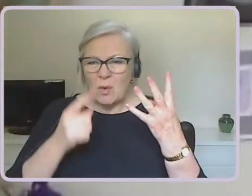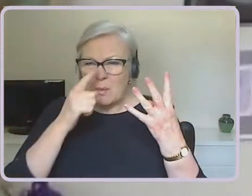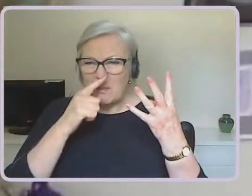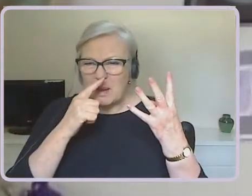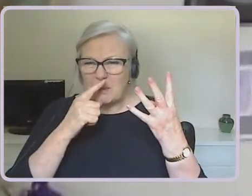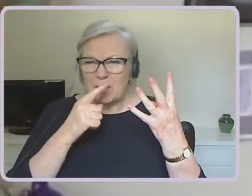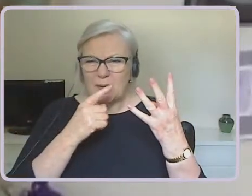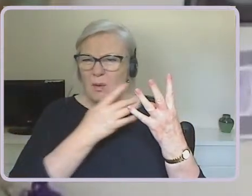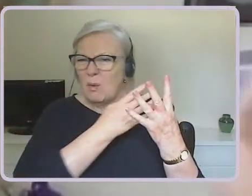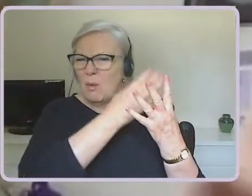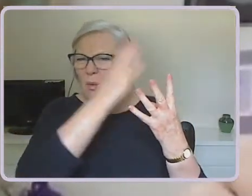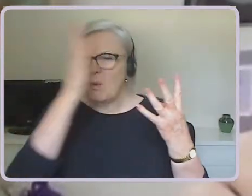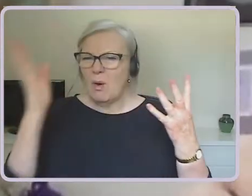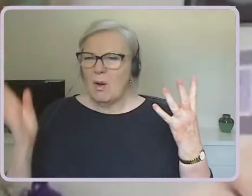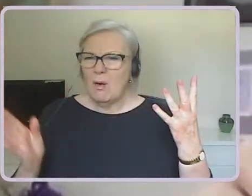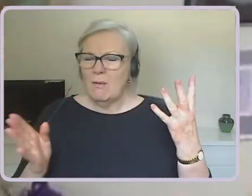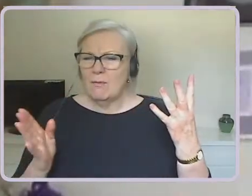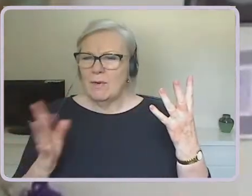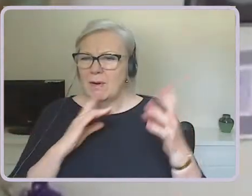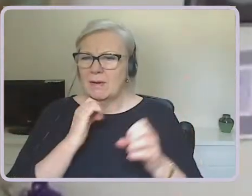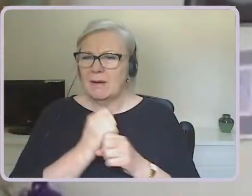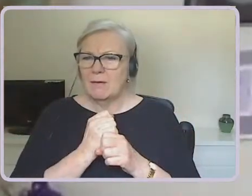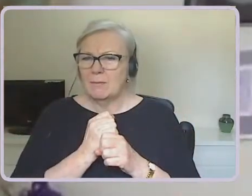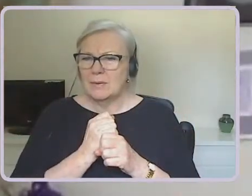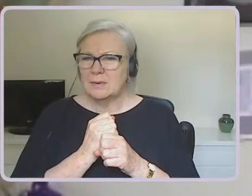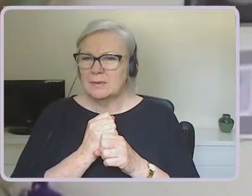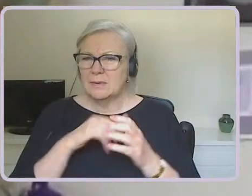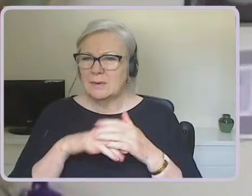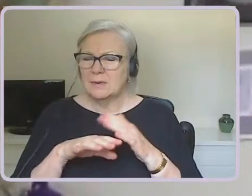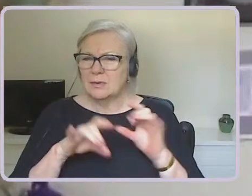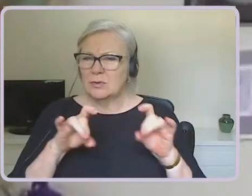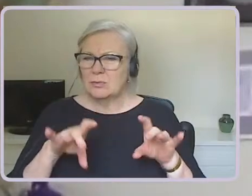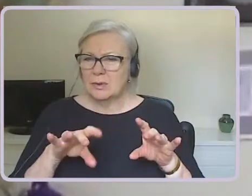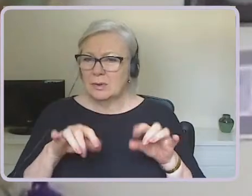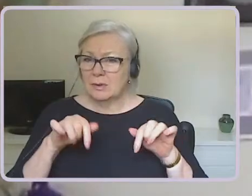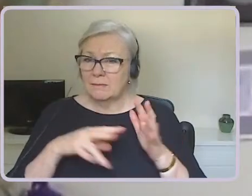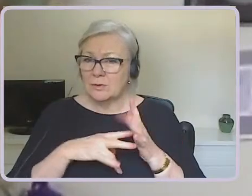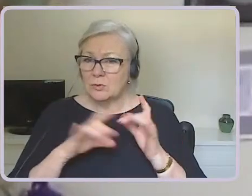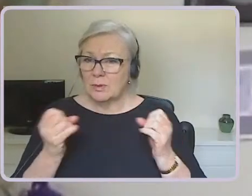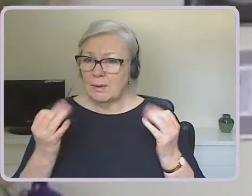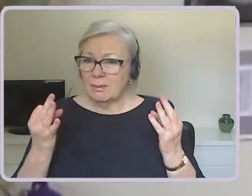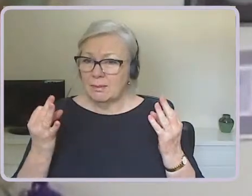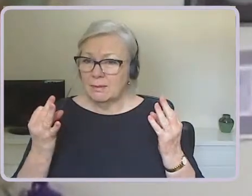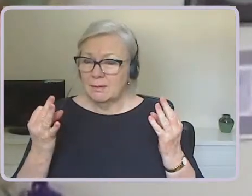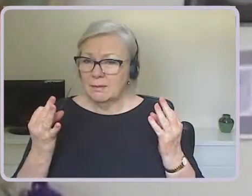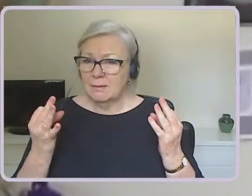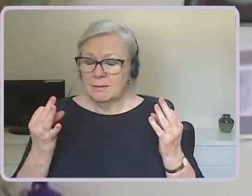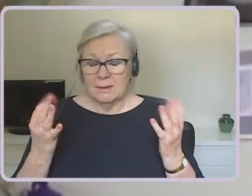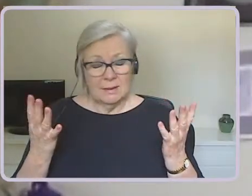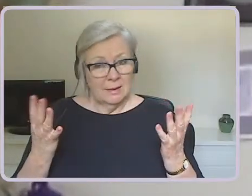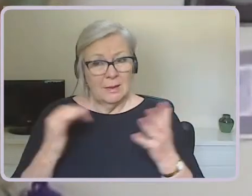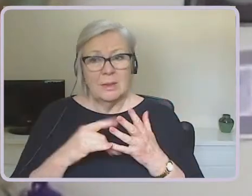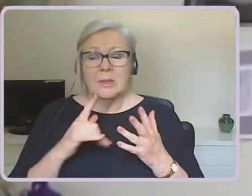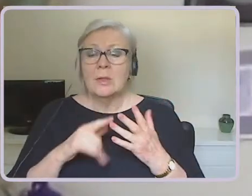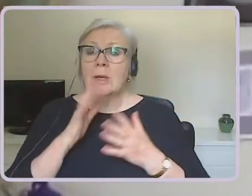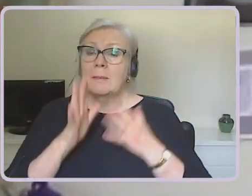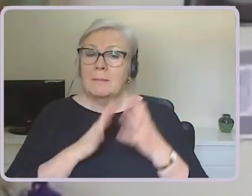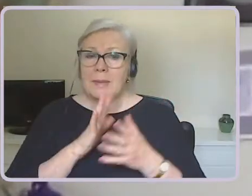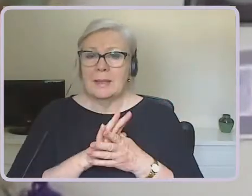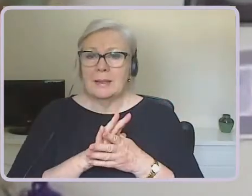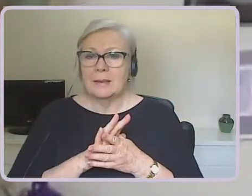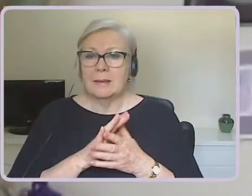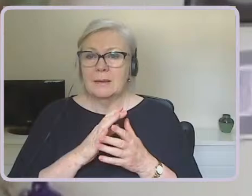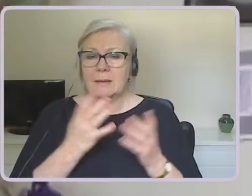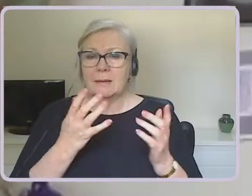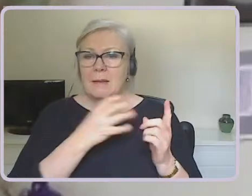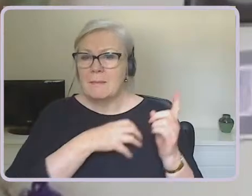And none of them are in Victoria. So we've got a situation where it is so unlikely that the ministry or